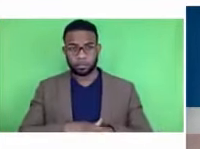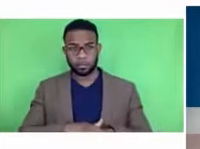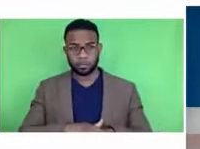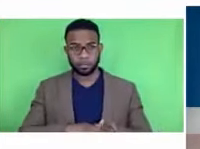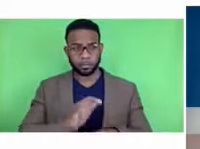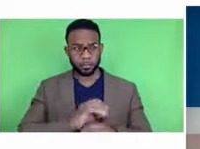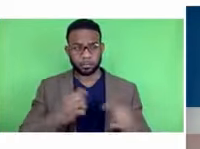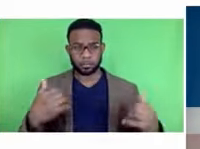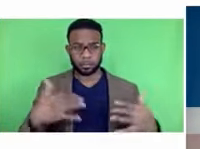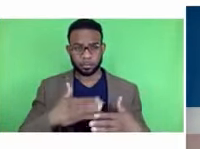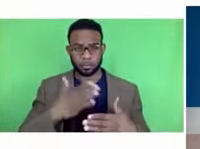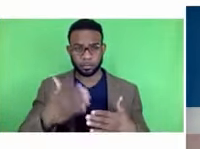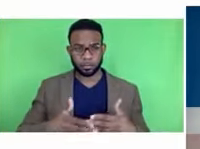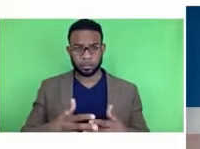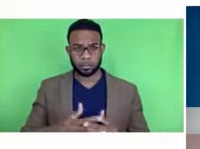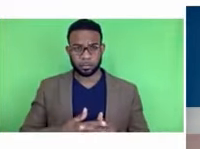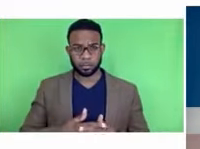fear in the end.